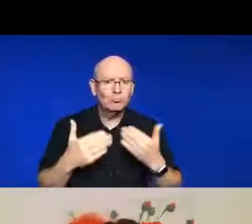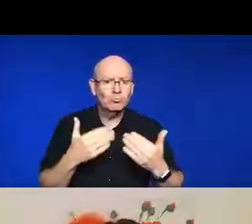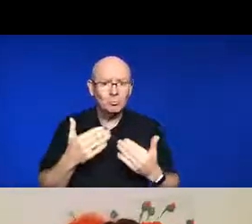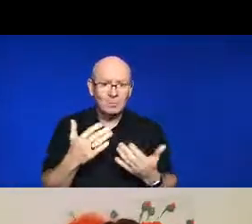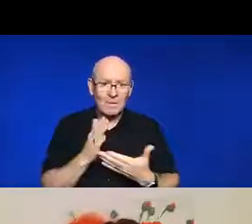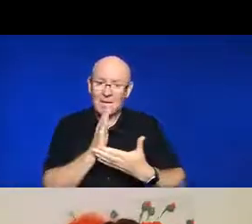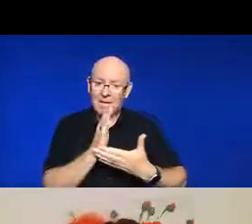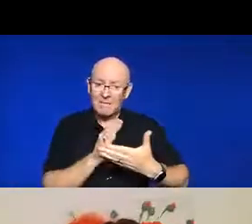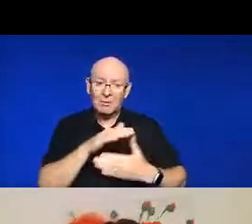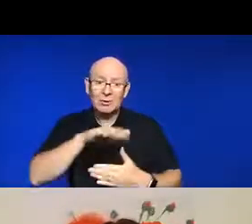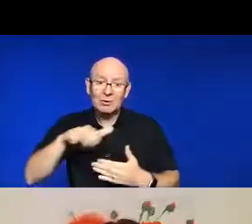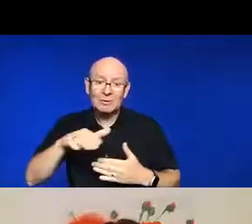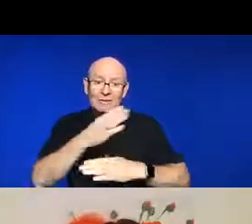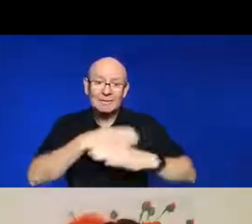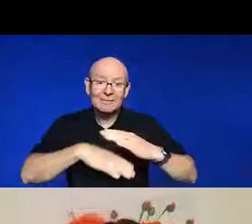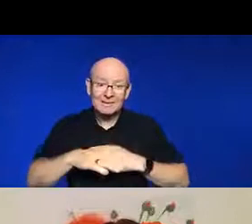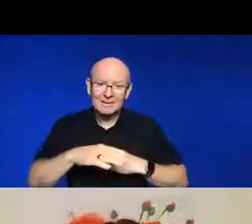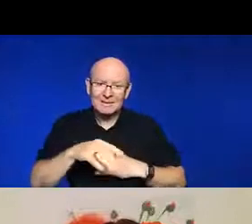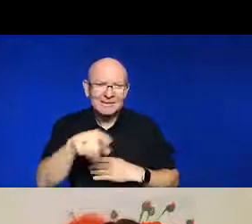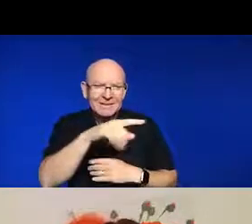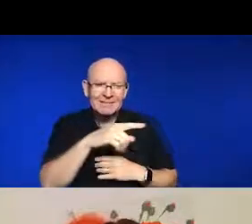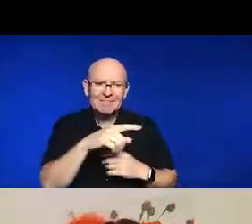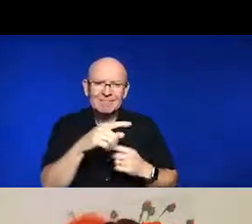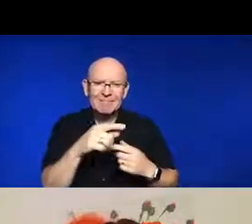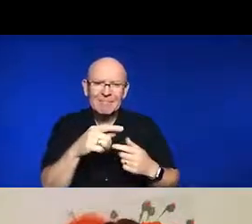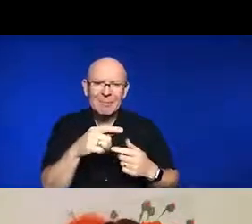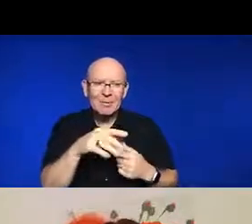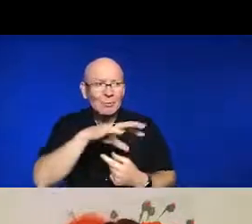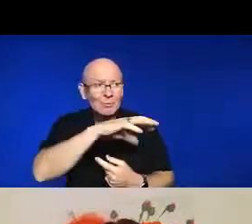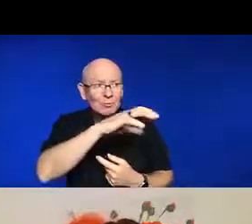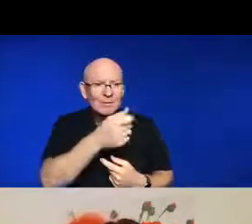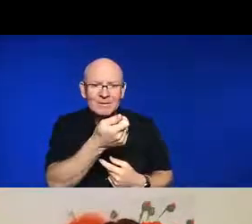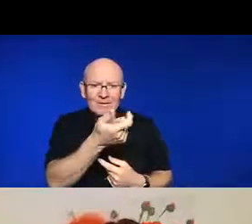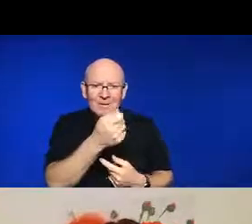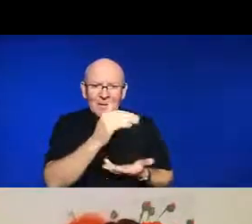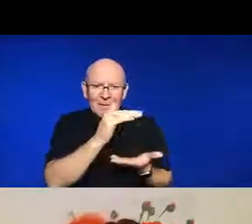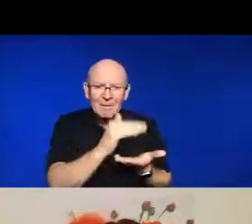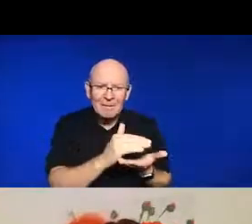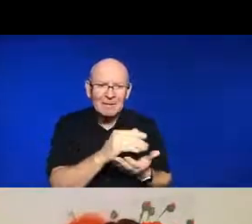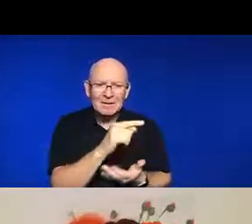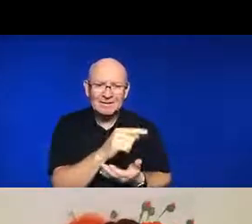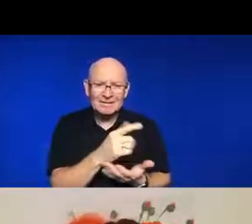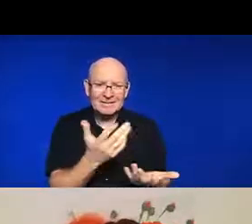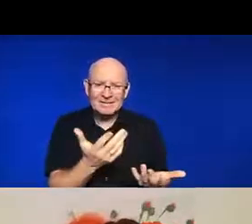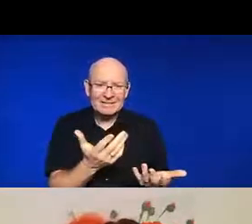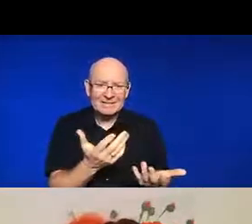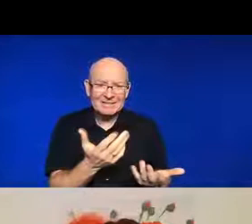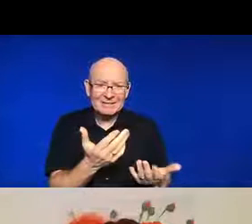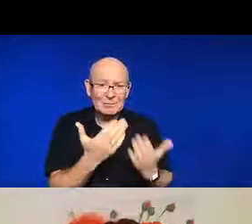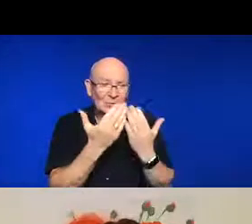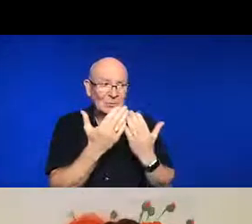And those who have been in school are often those who are most affected by the current pandemic.